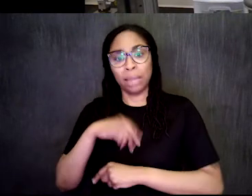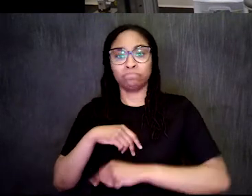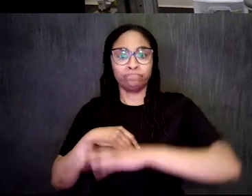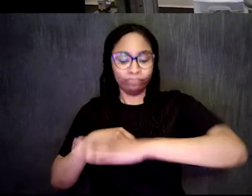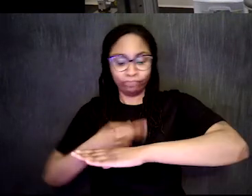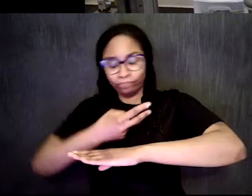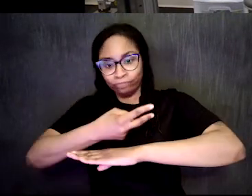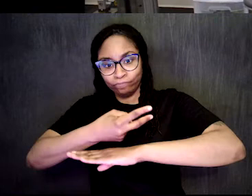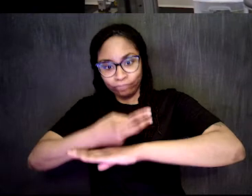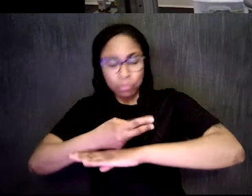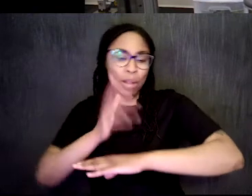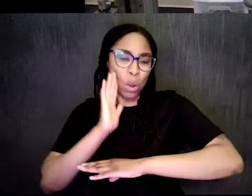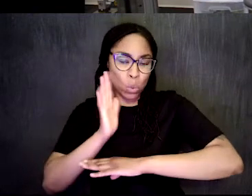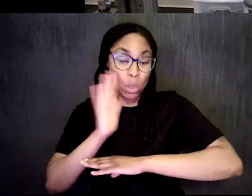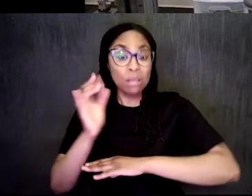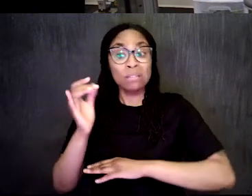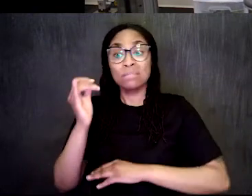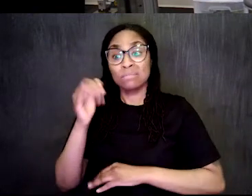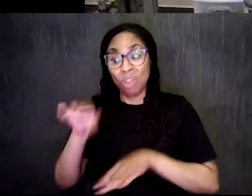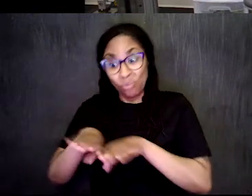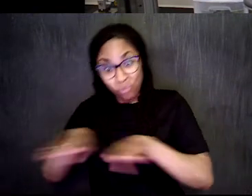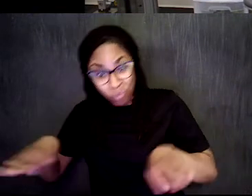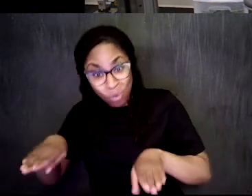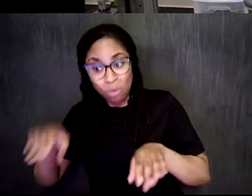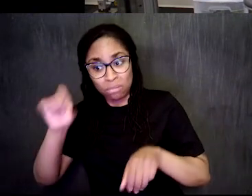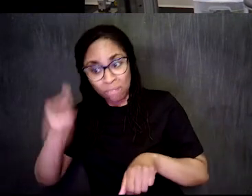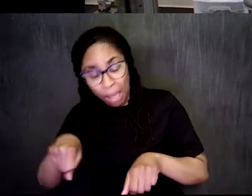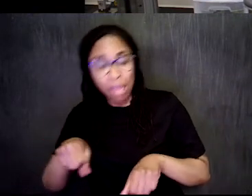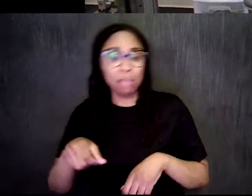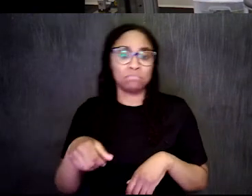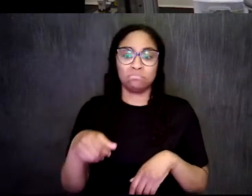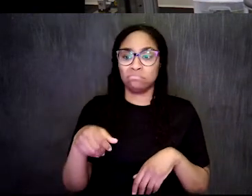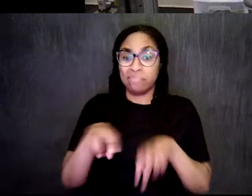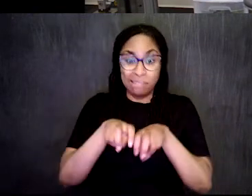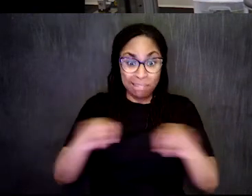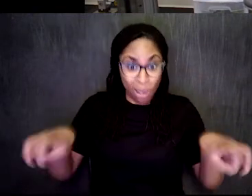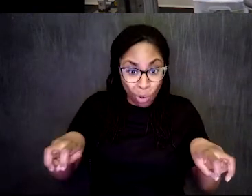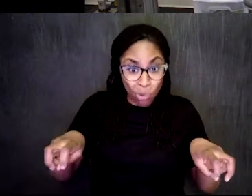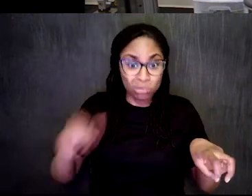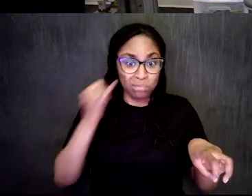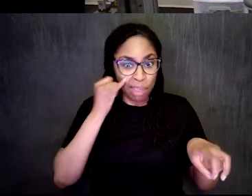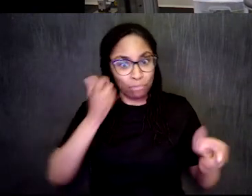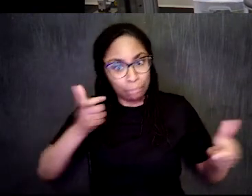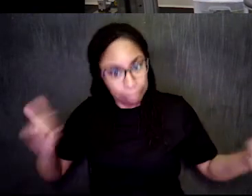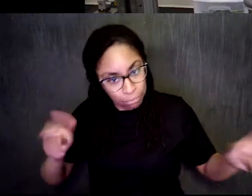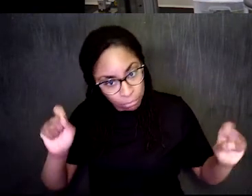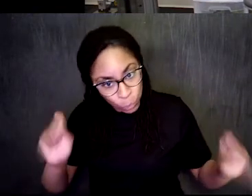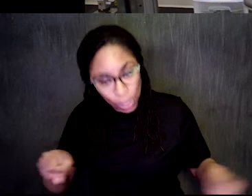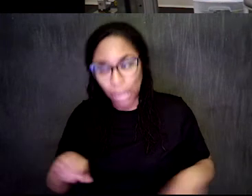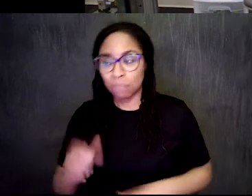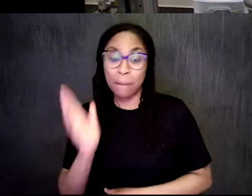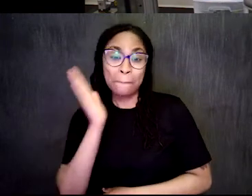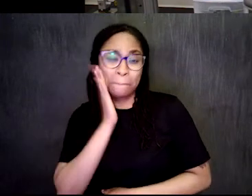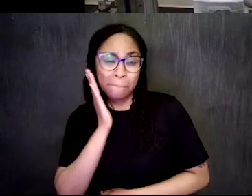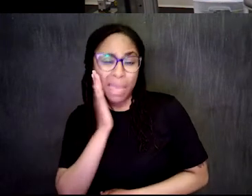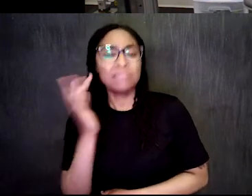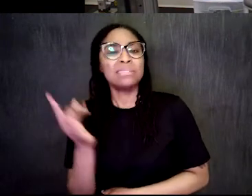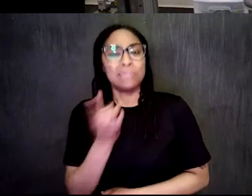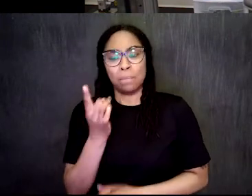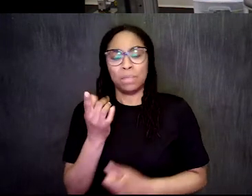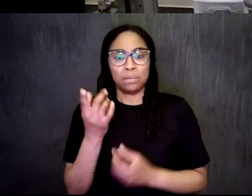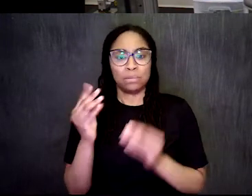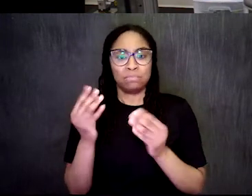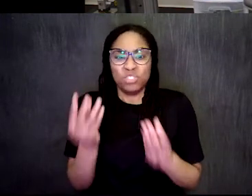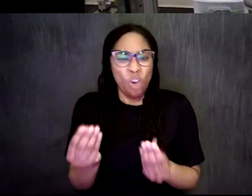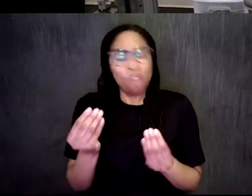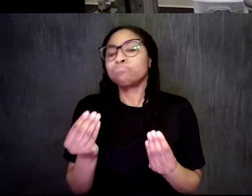can be doing it on the floor if you're able to and your couch is big enough, lay down on the couch or on a bed. Something that's a little bit more